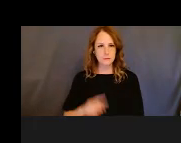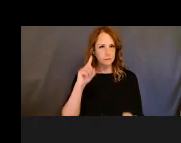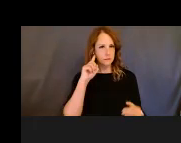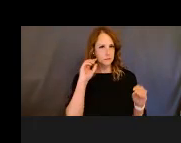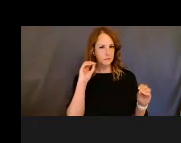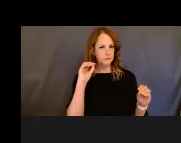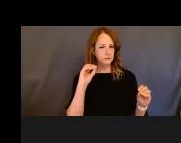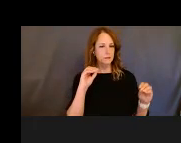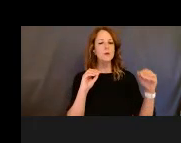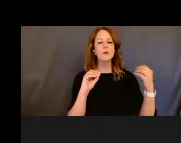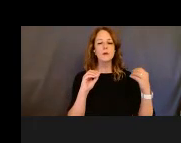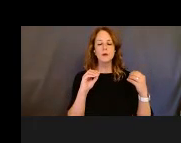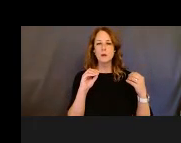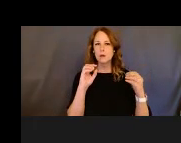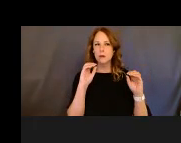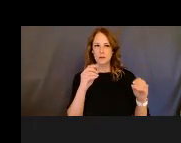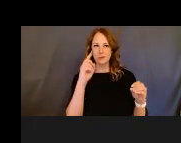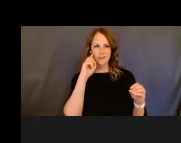I don't hear the sound though.